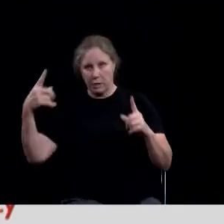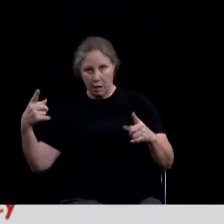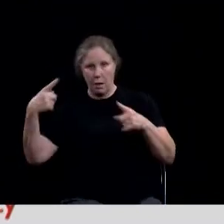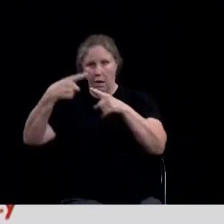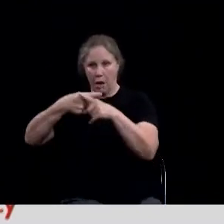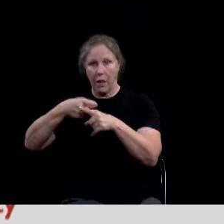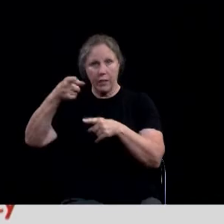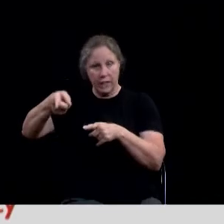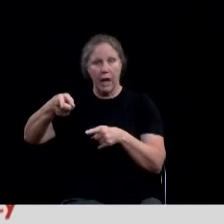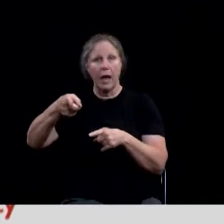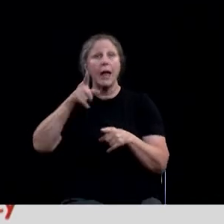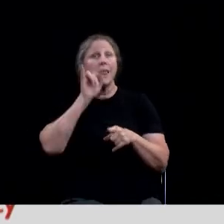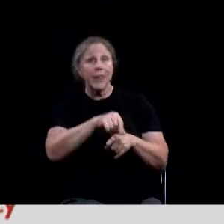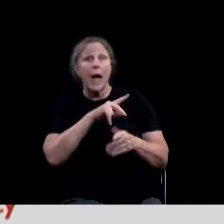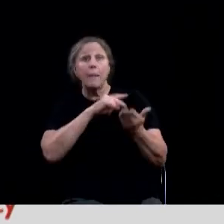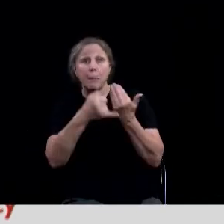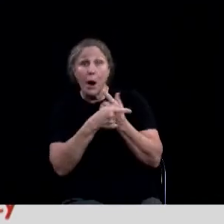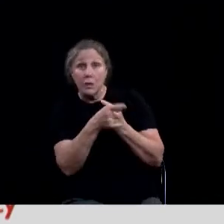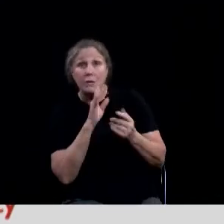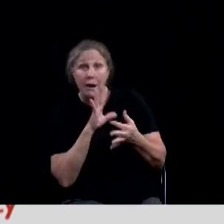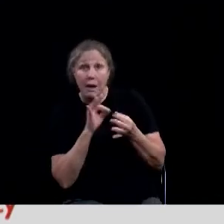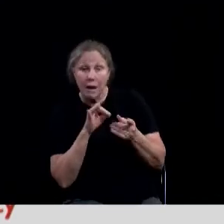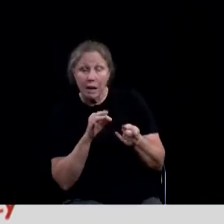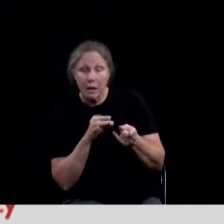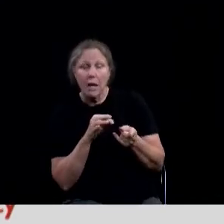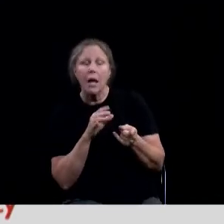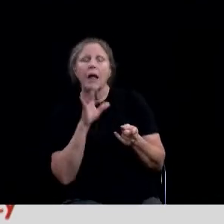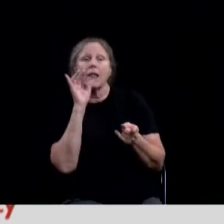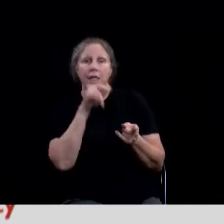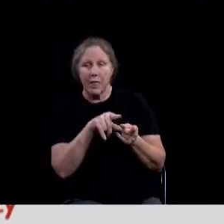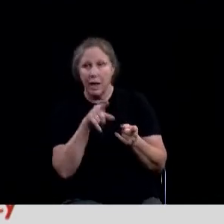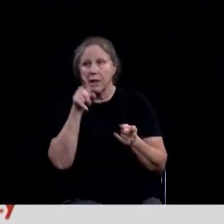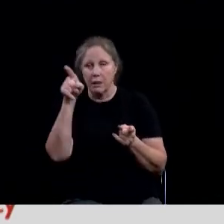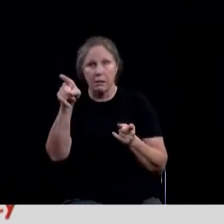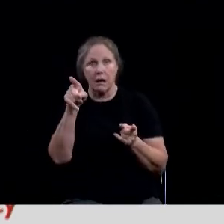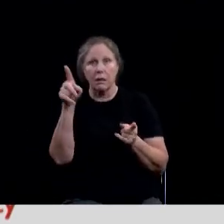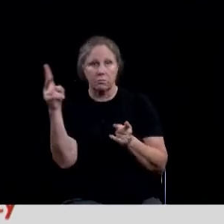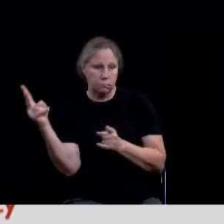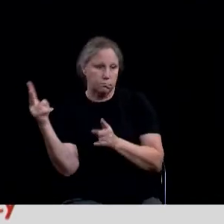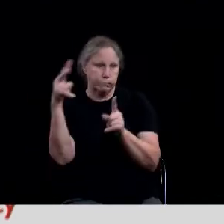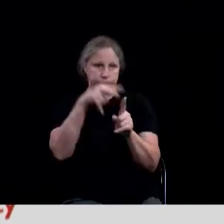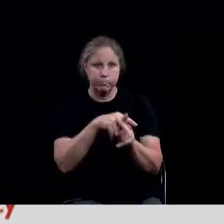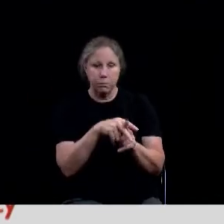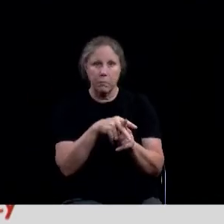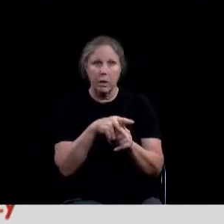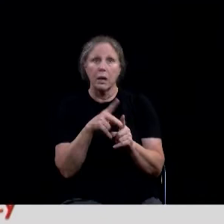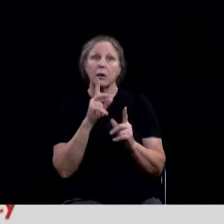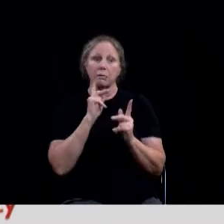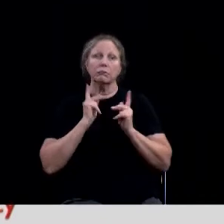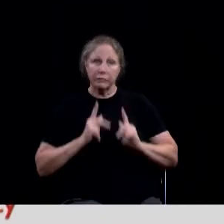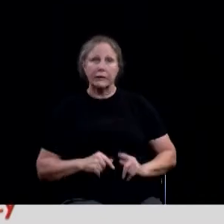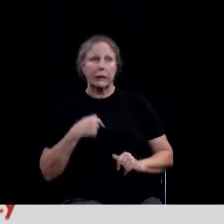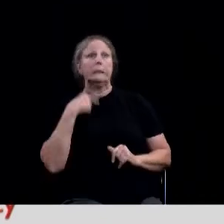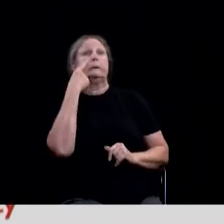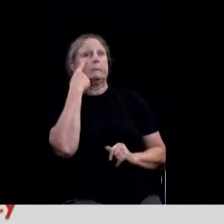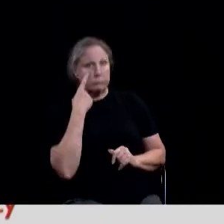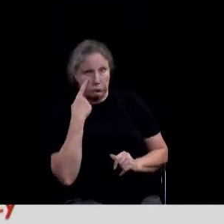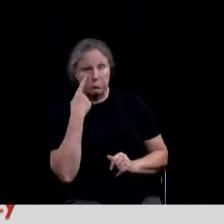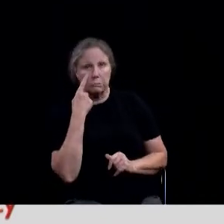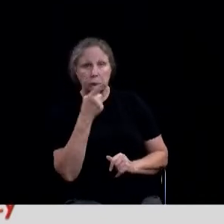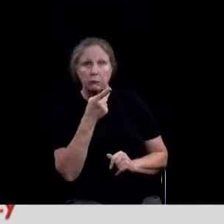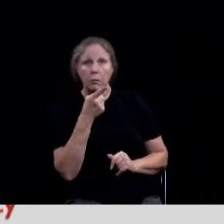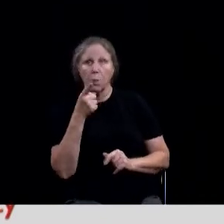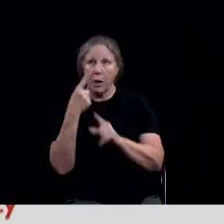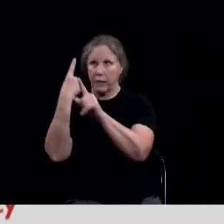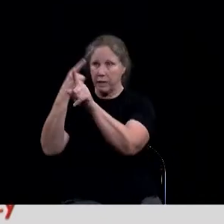speak to that in the physical manifestation of what those signs and what that